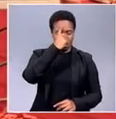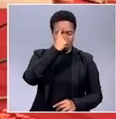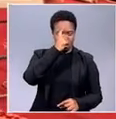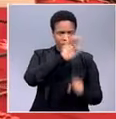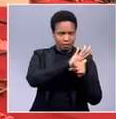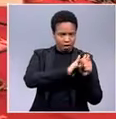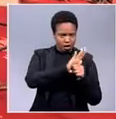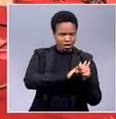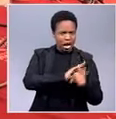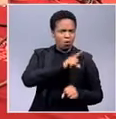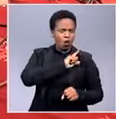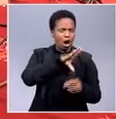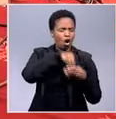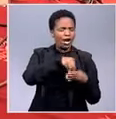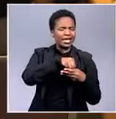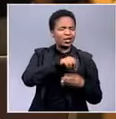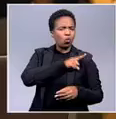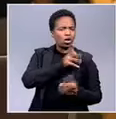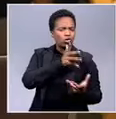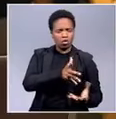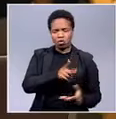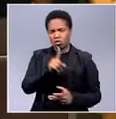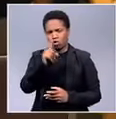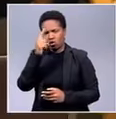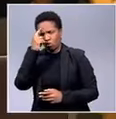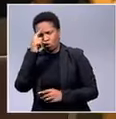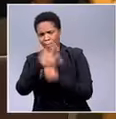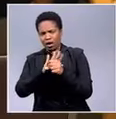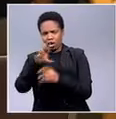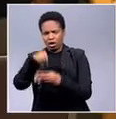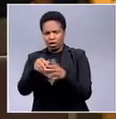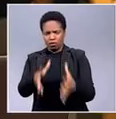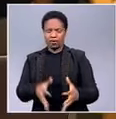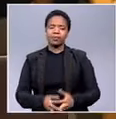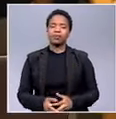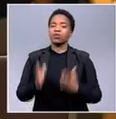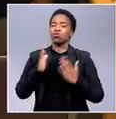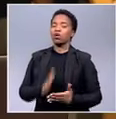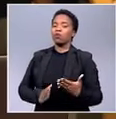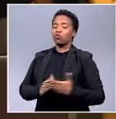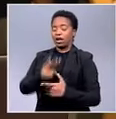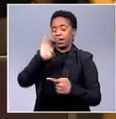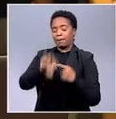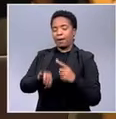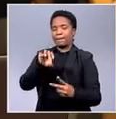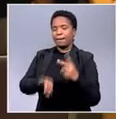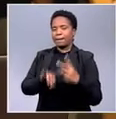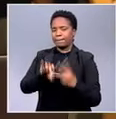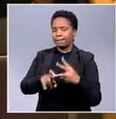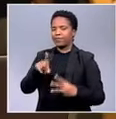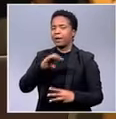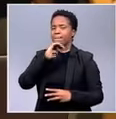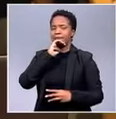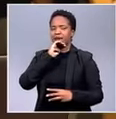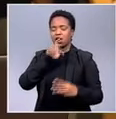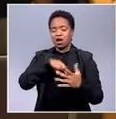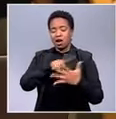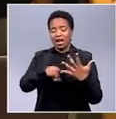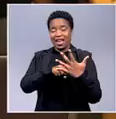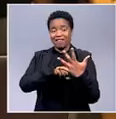consideration. The Commission applied its mind to each of the five statements and adopted a finding that ultimately none of the five